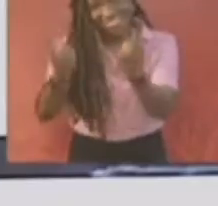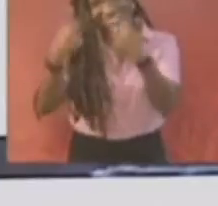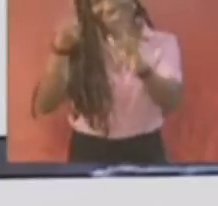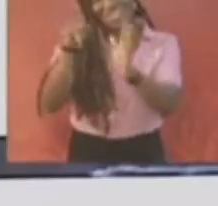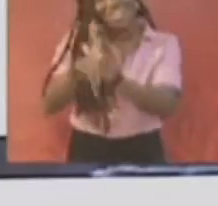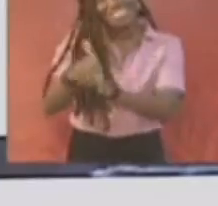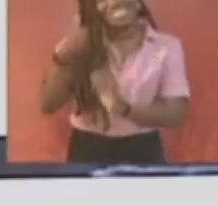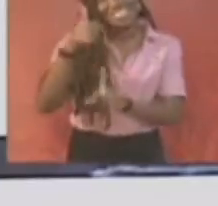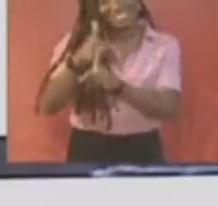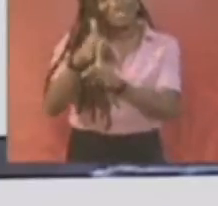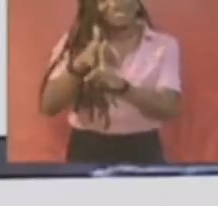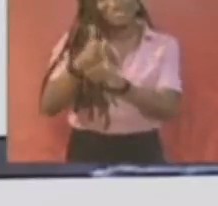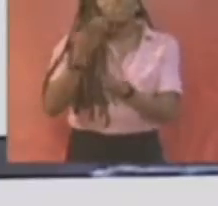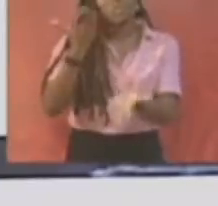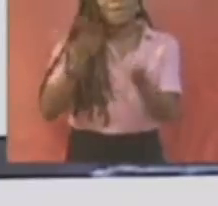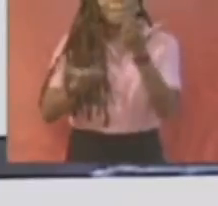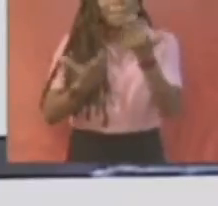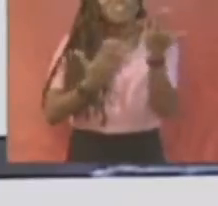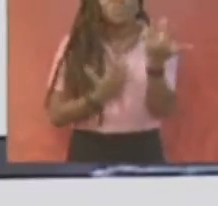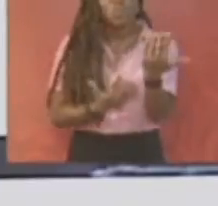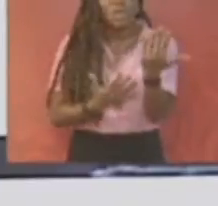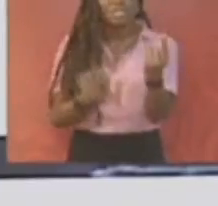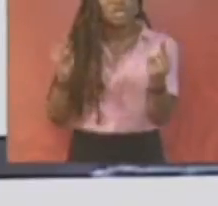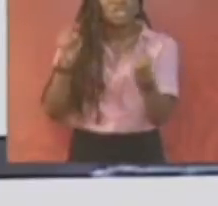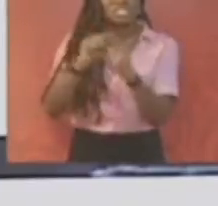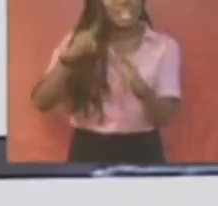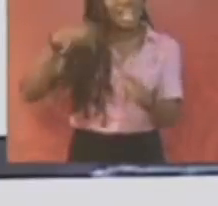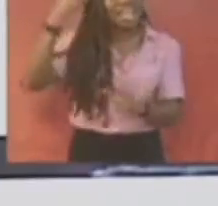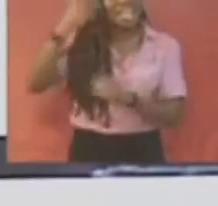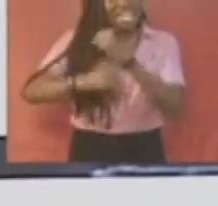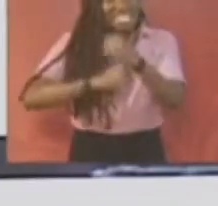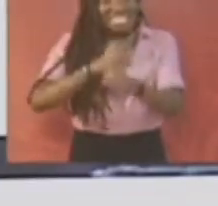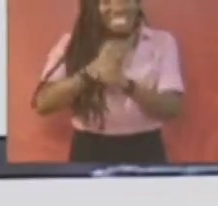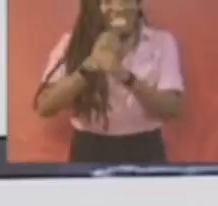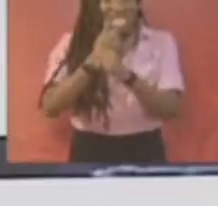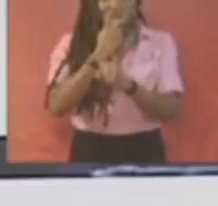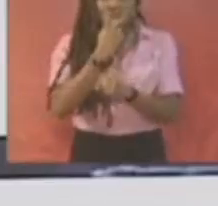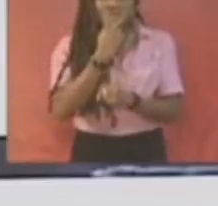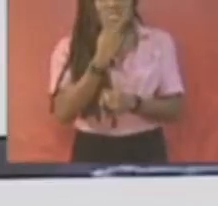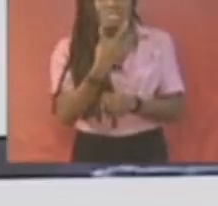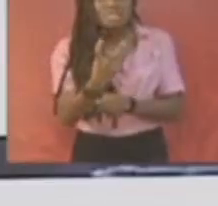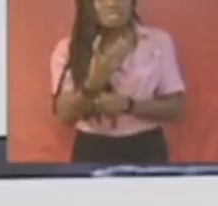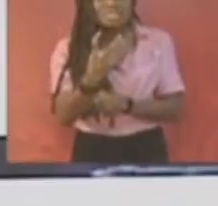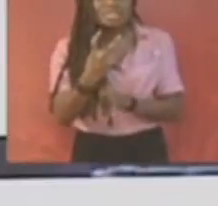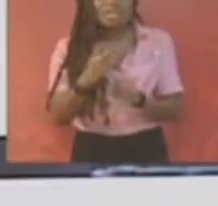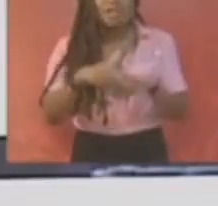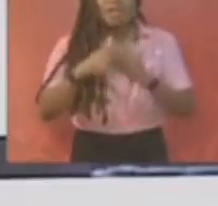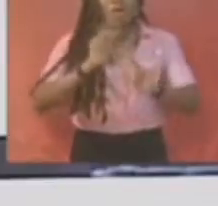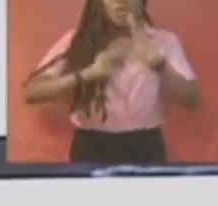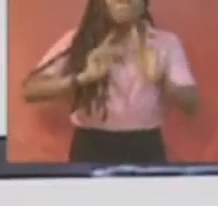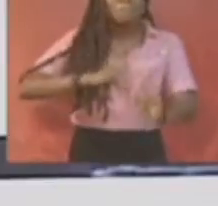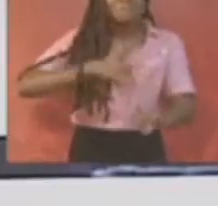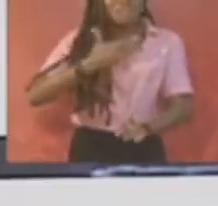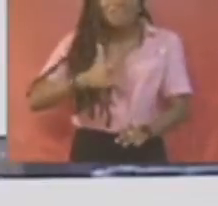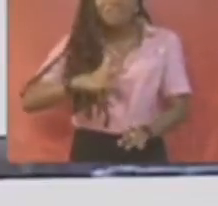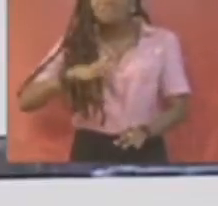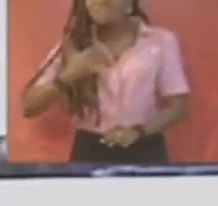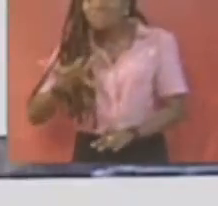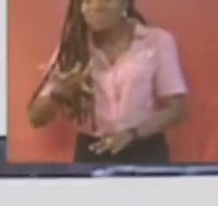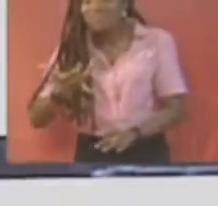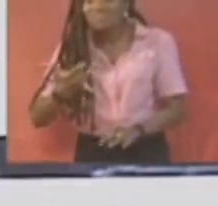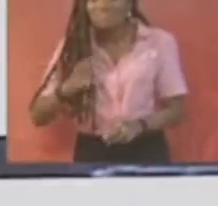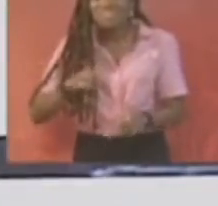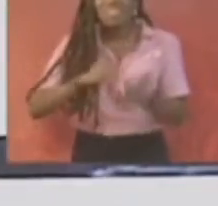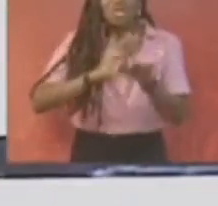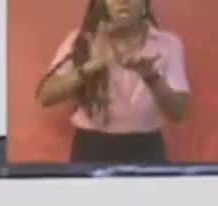come early in 2021, when the cumulative effects of the pandemic and the measures that